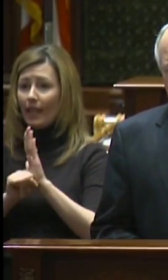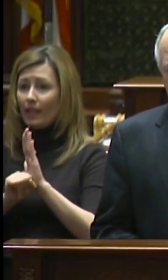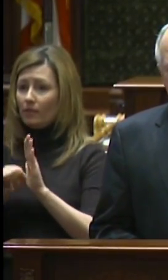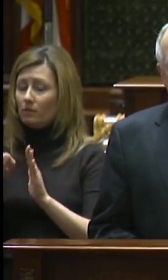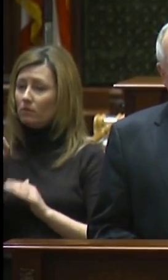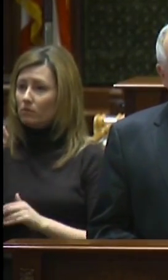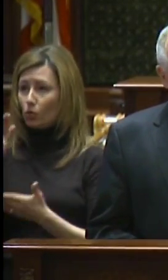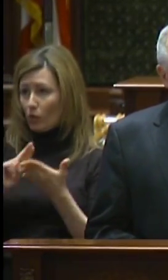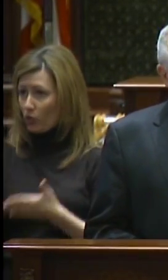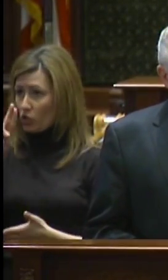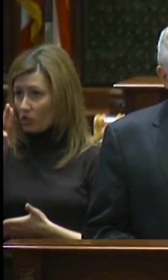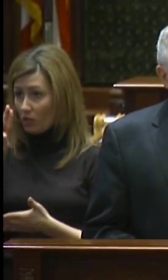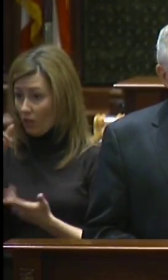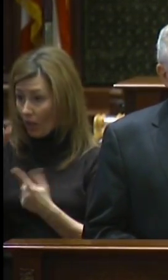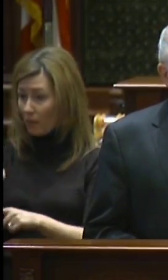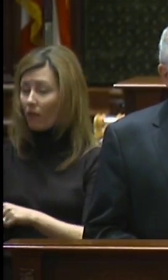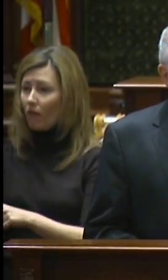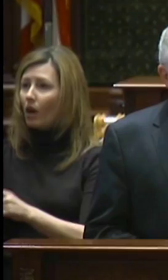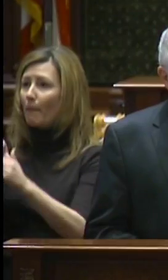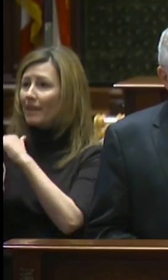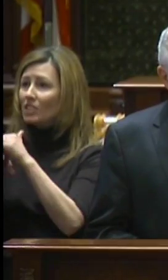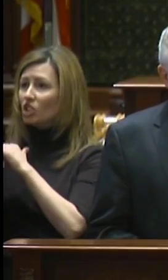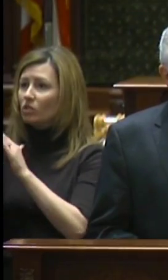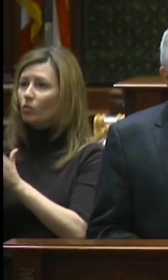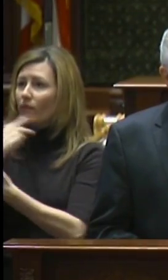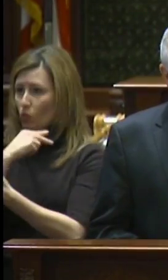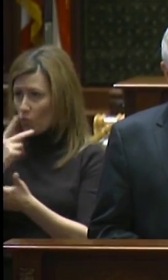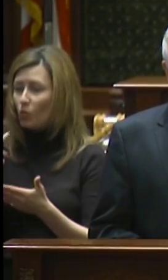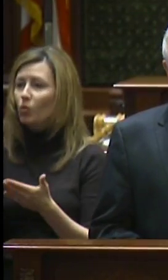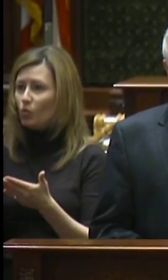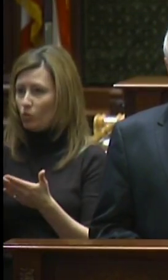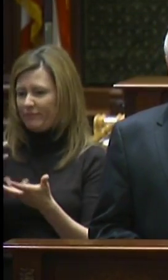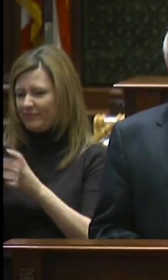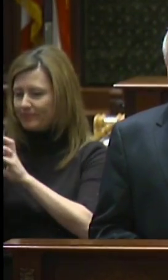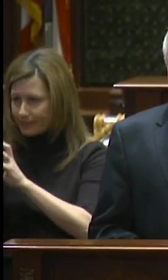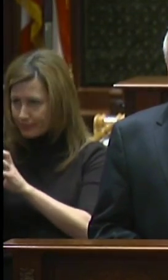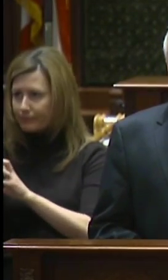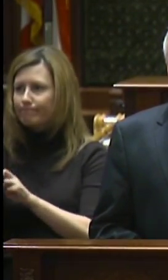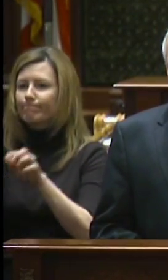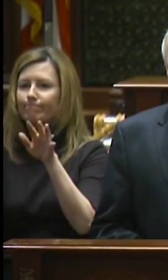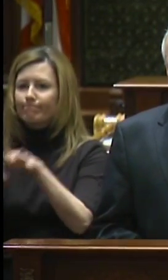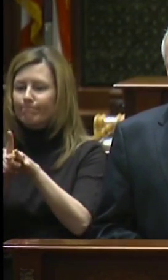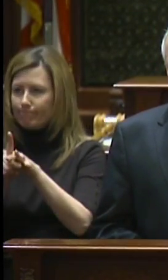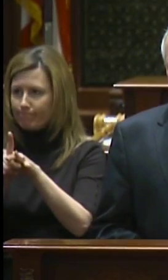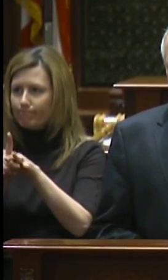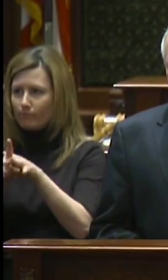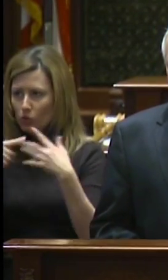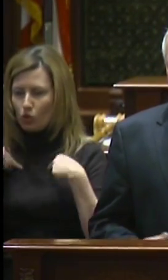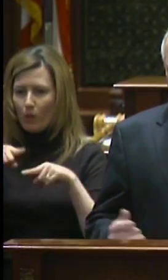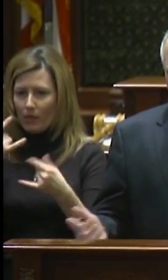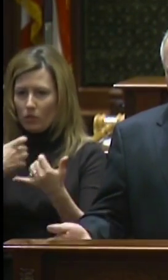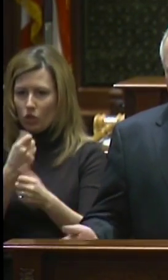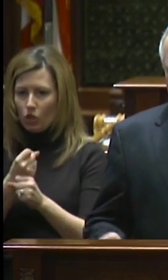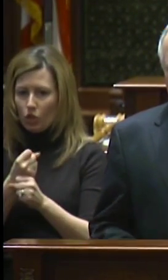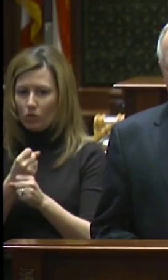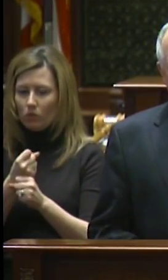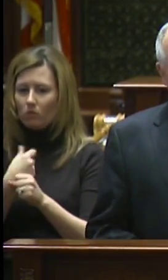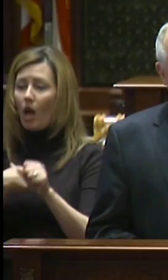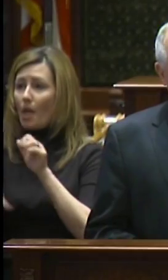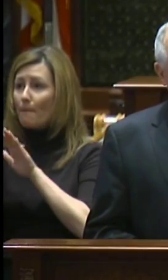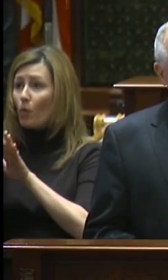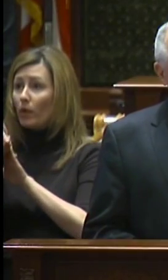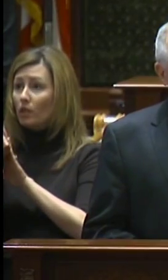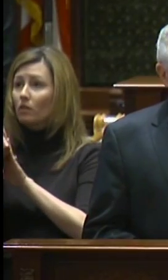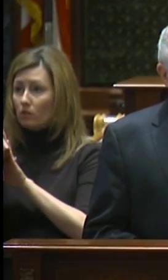proud of, they had an admissions review scandal, an admissions scandal that came up in the course of the year. I appointed an